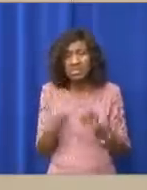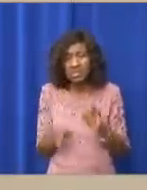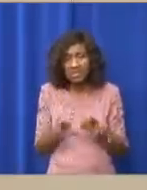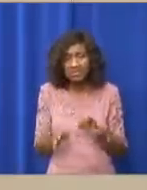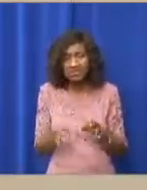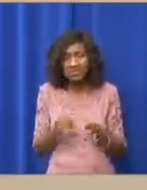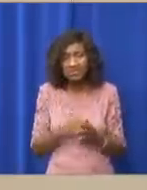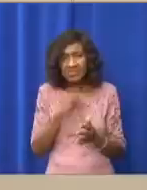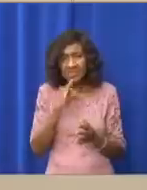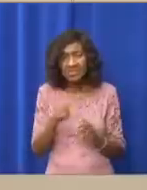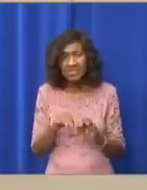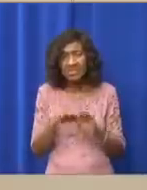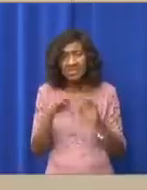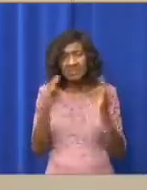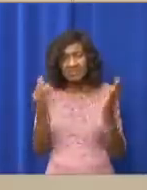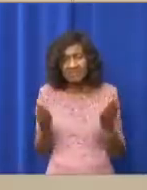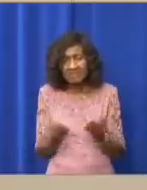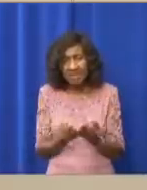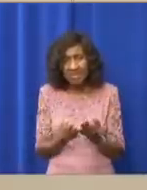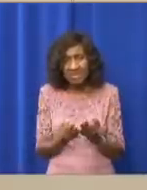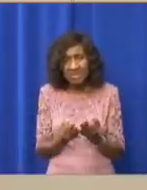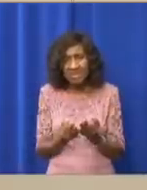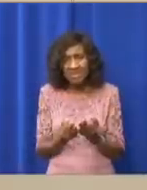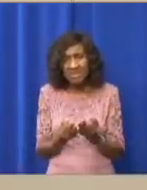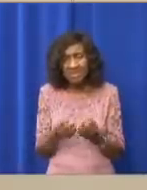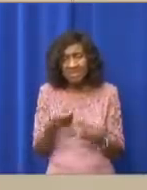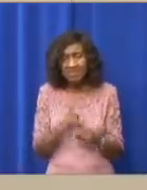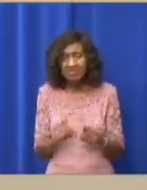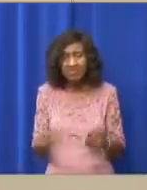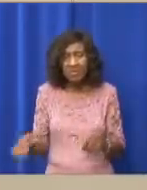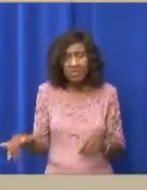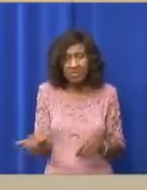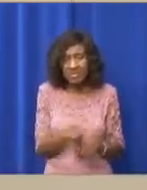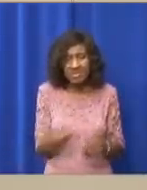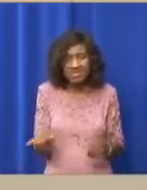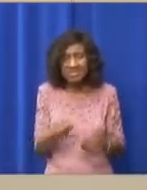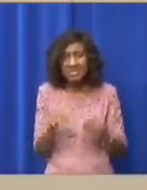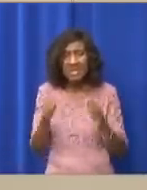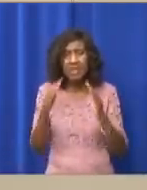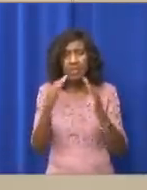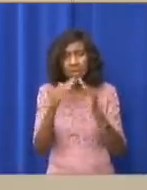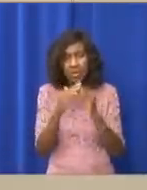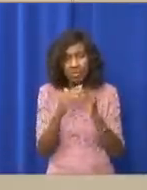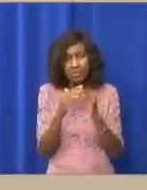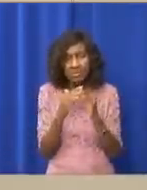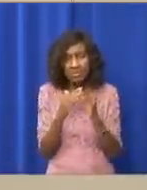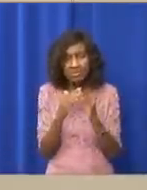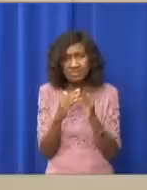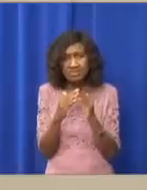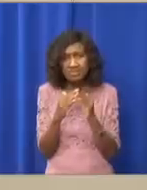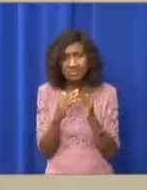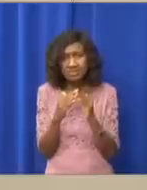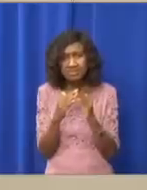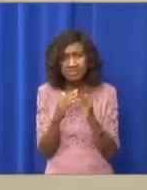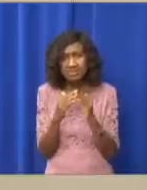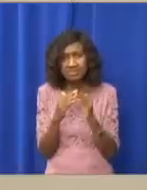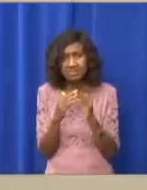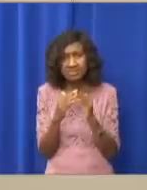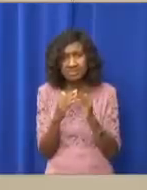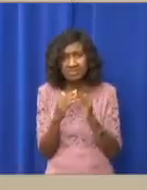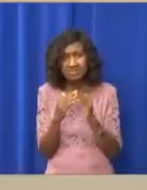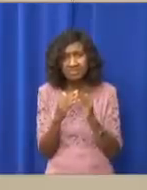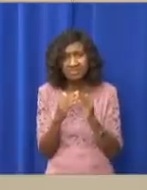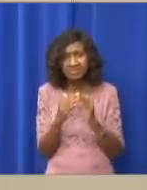it is a group from the same household, because people are not always family that live in a household, that's another complication.